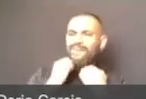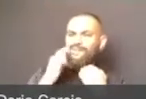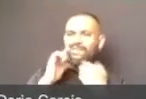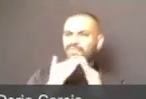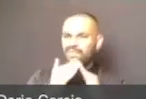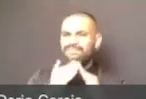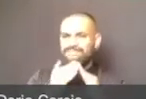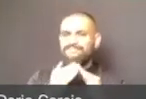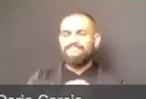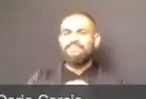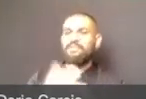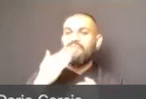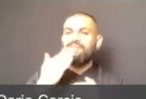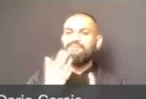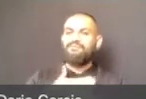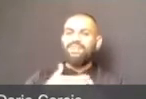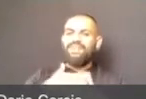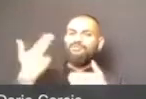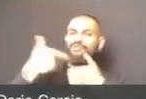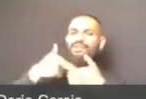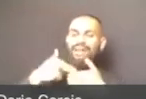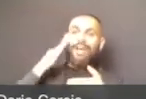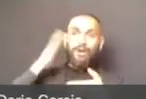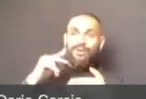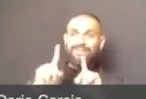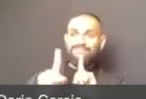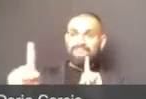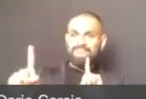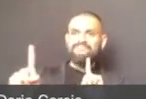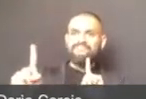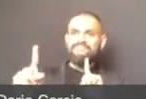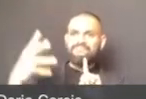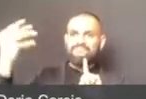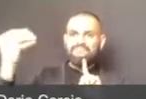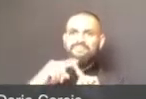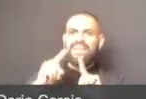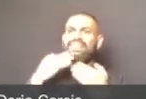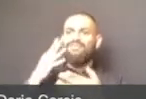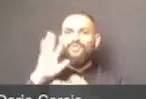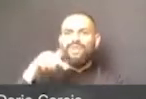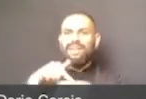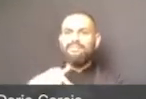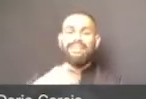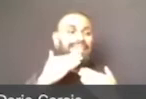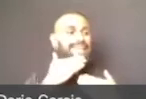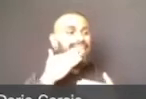we appreciate you joining us. I know you're going to step away. Okay. We thank you for your time. Thank you. Thanks,